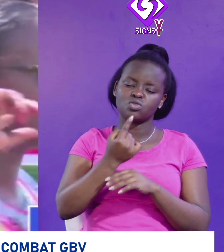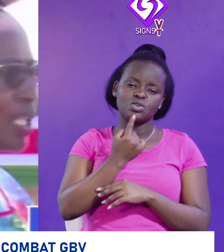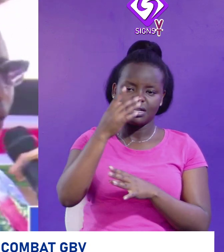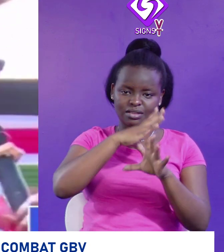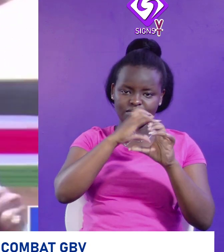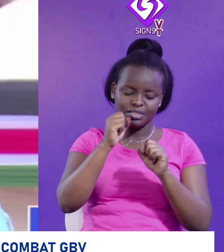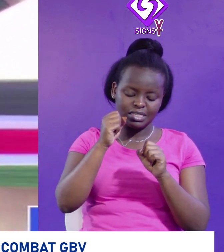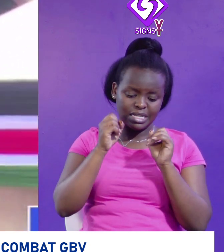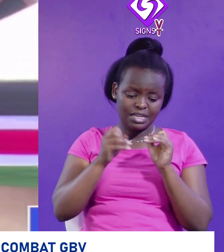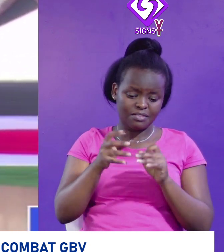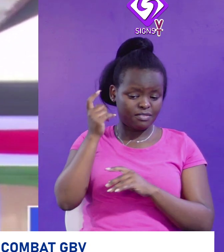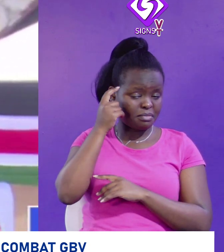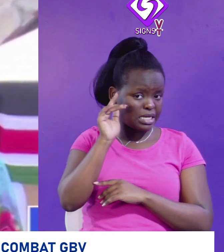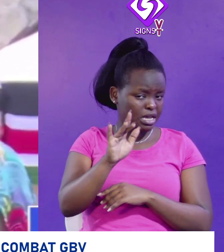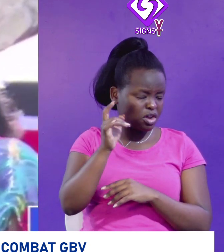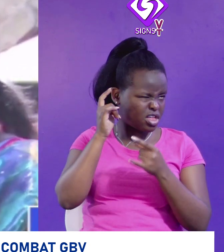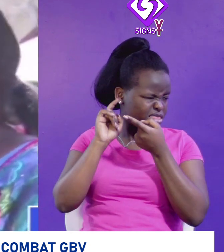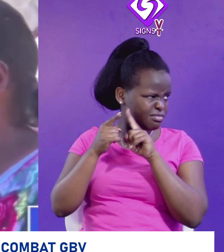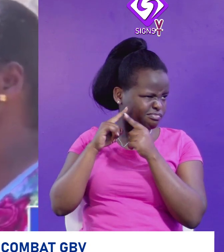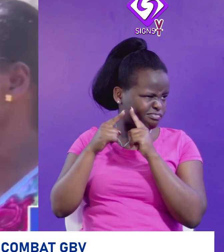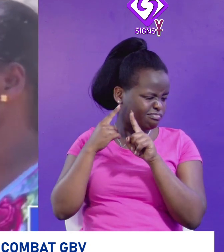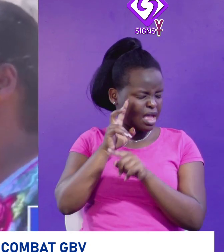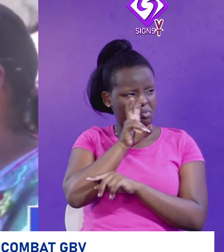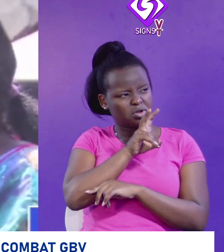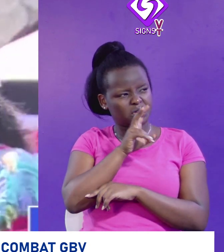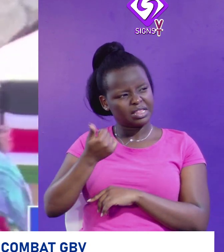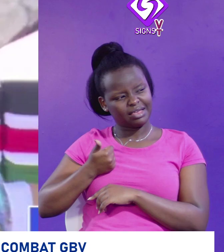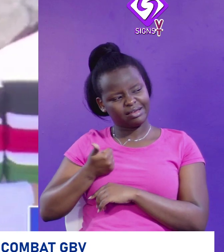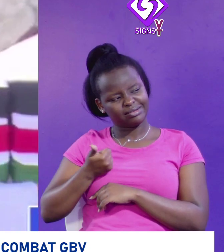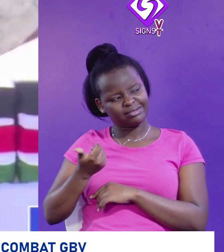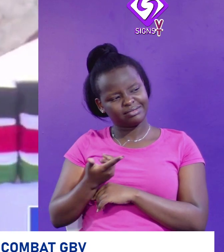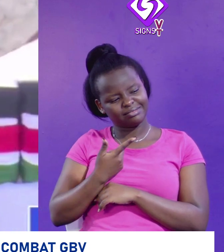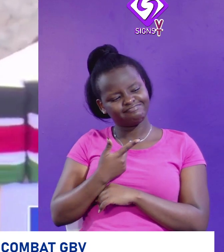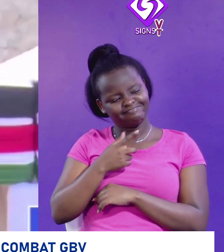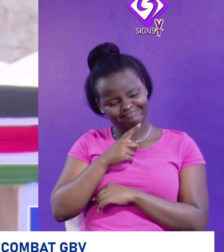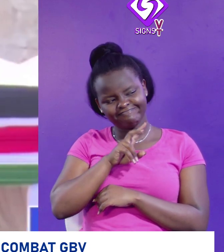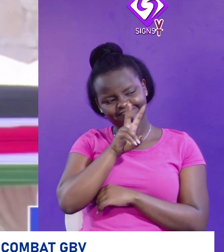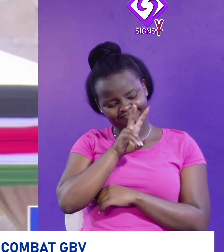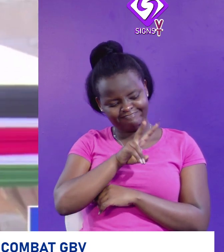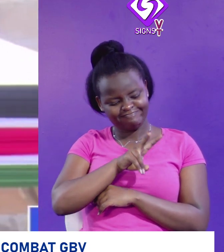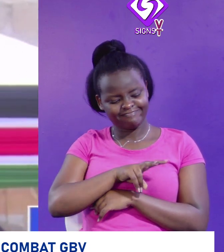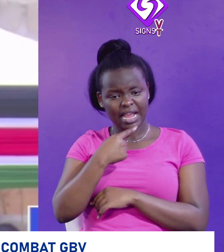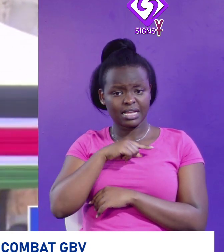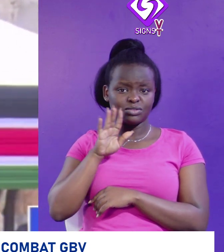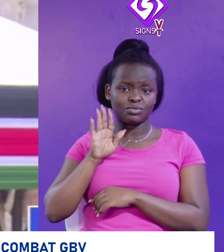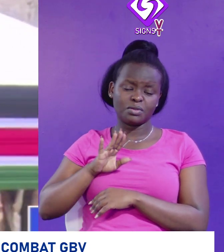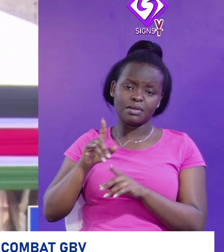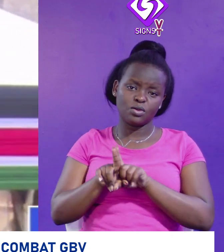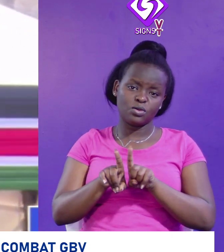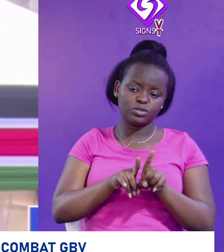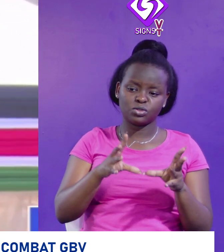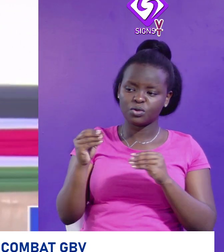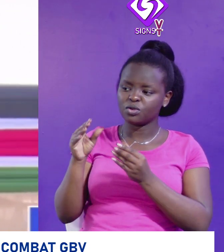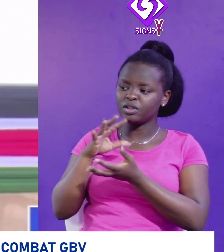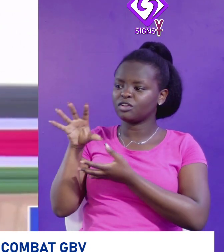always thinking of how I'm looking at this girl's legs, and you also, and even as women nowadays, we go and